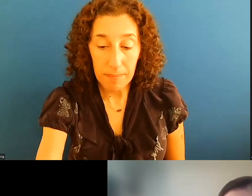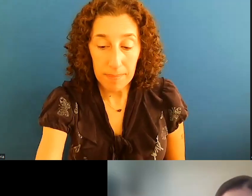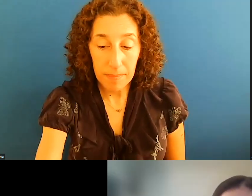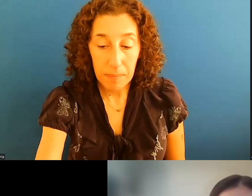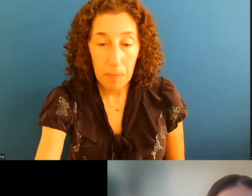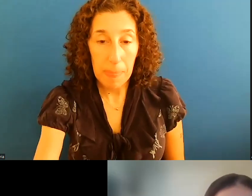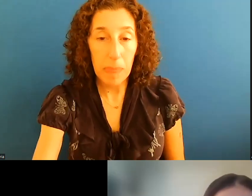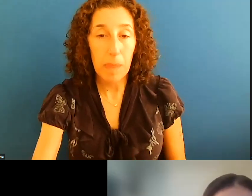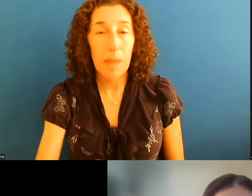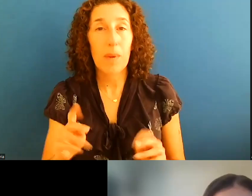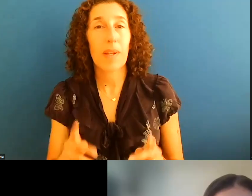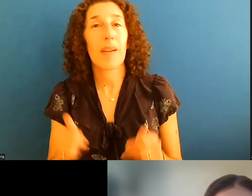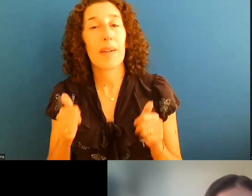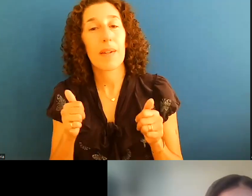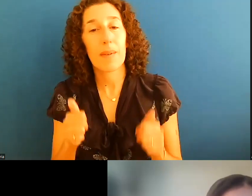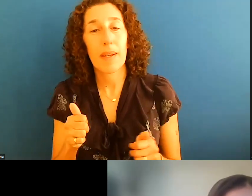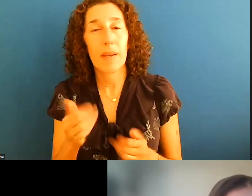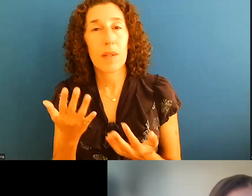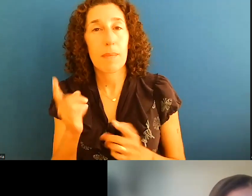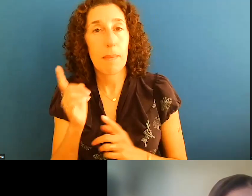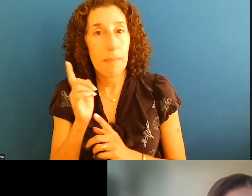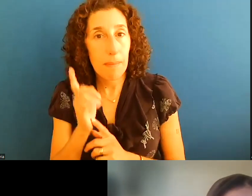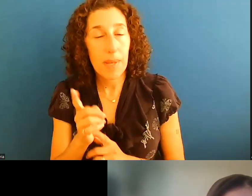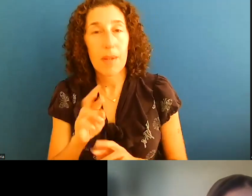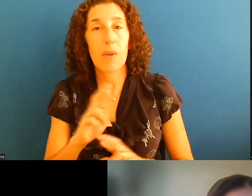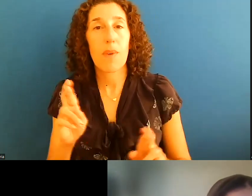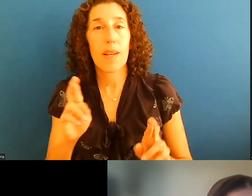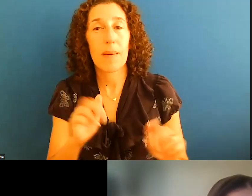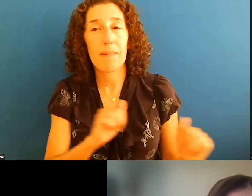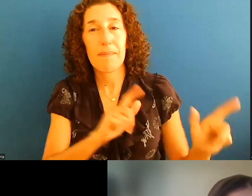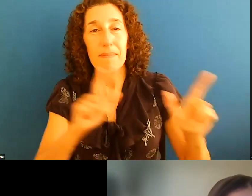Hi, everyone. Just give me one moment while I share my screen.